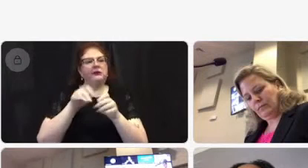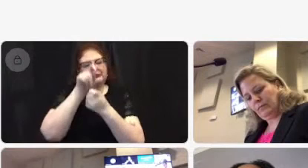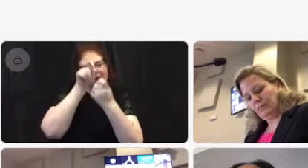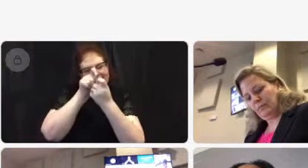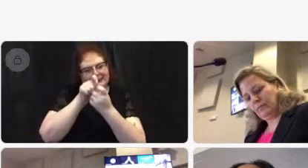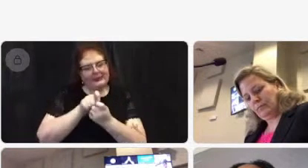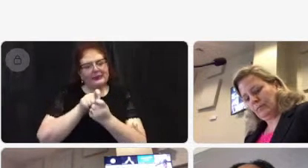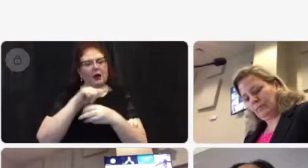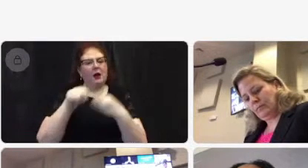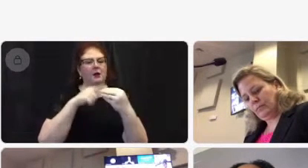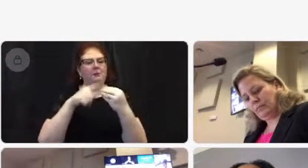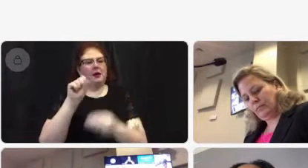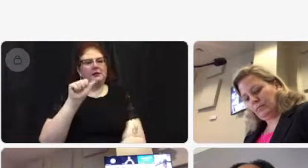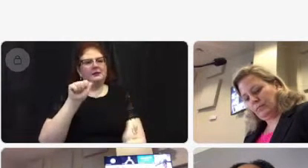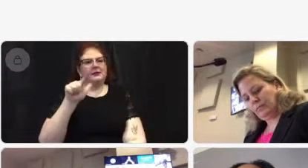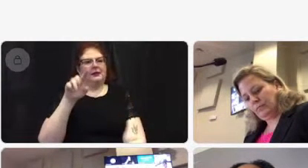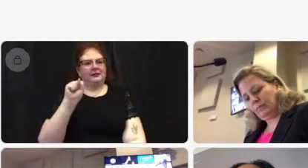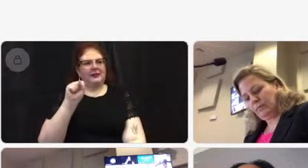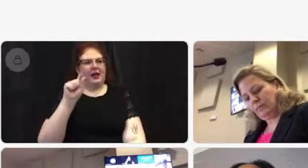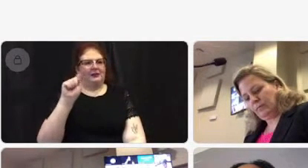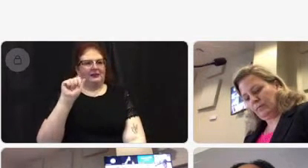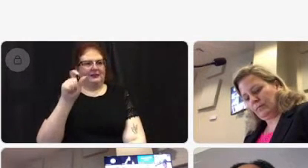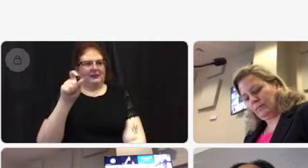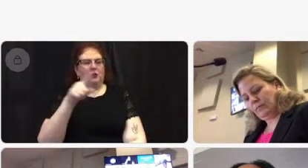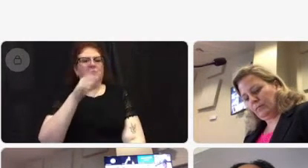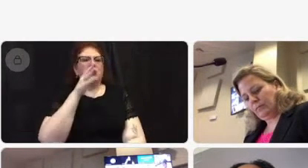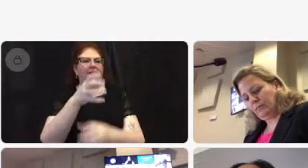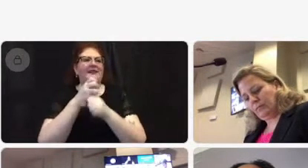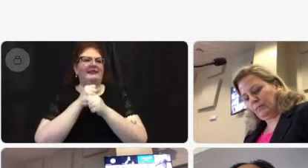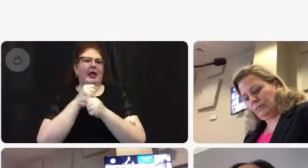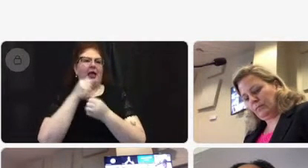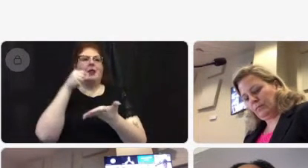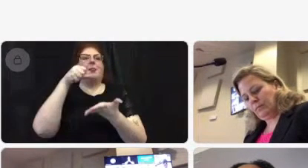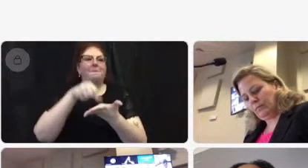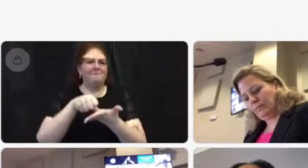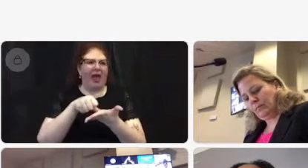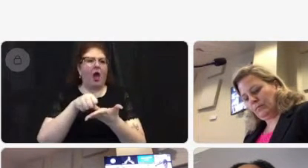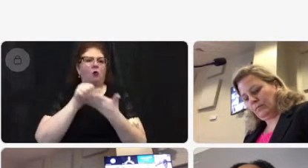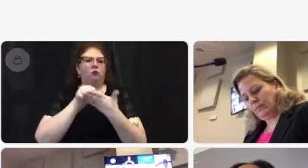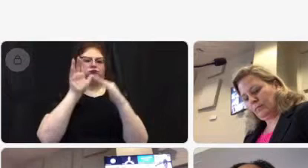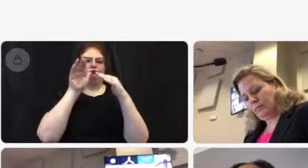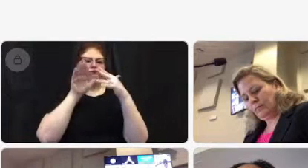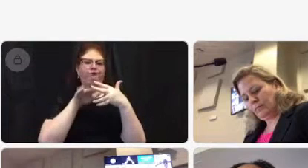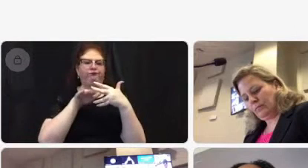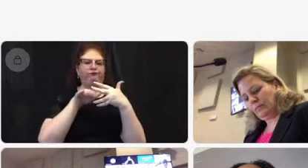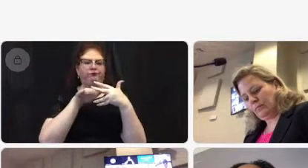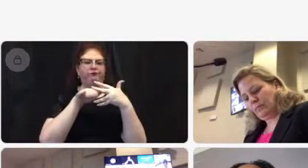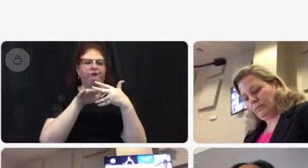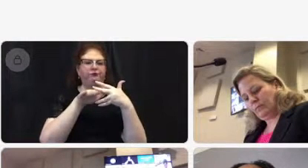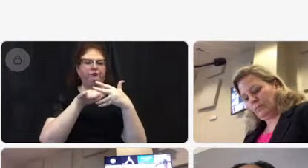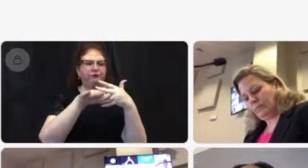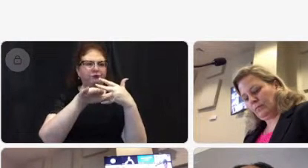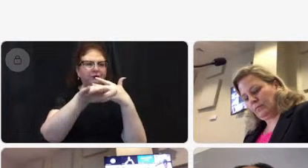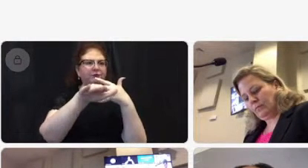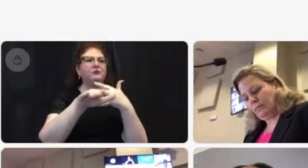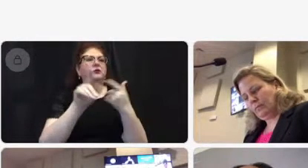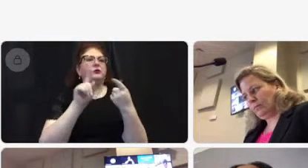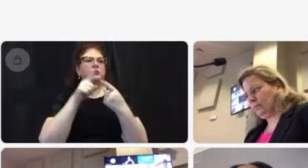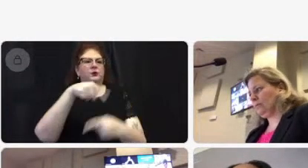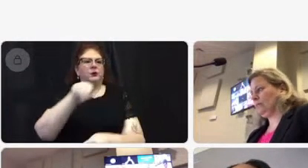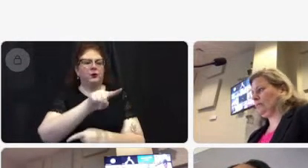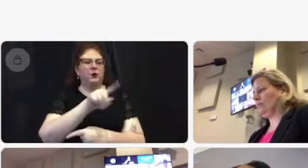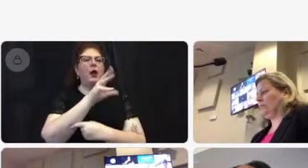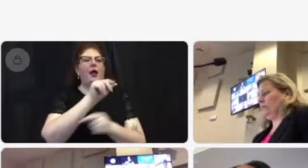you're aware of that. You'll get that in your Pony today. And of course, please go to the website. There's everything you want to know